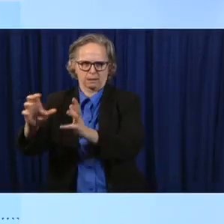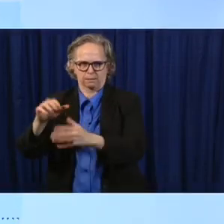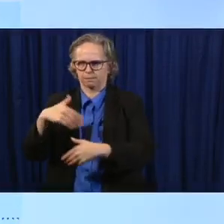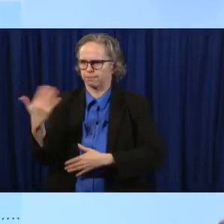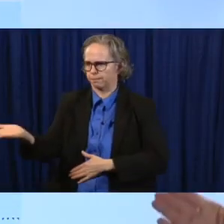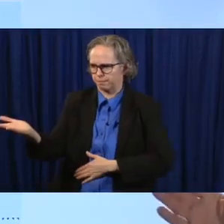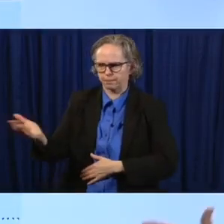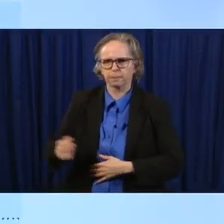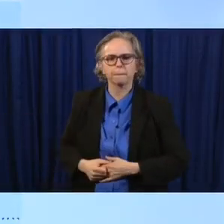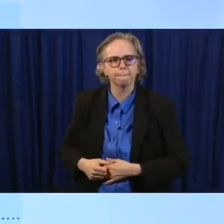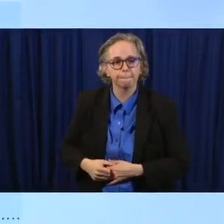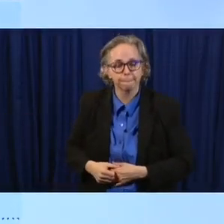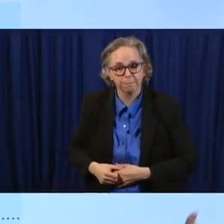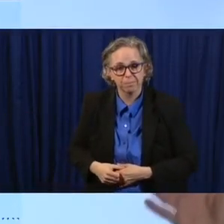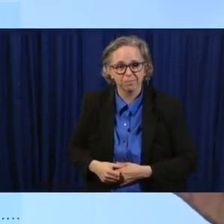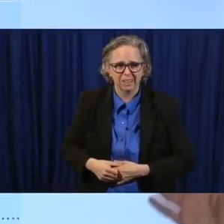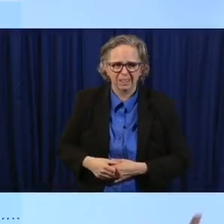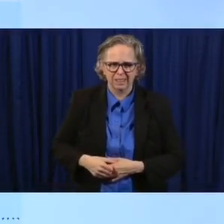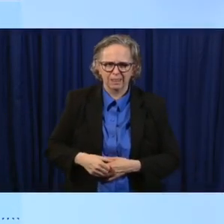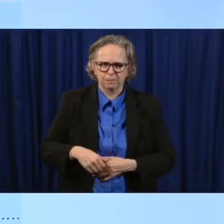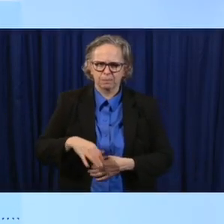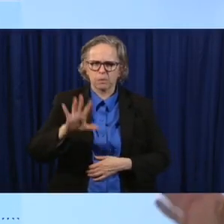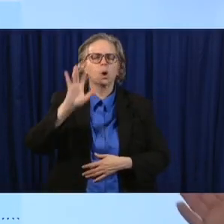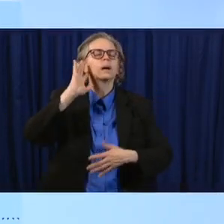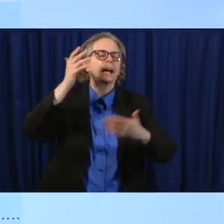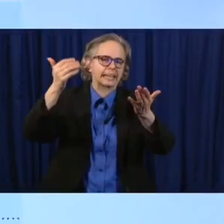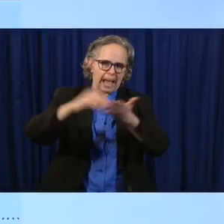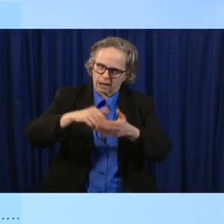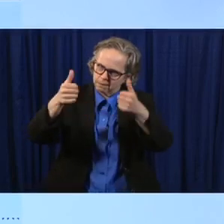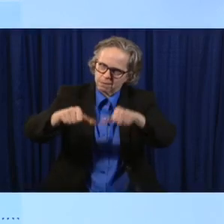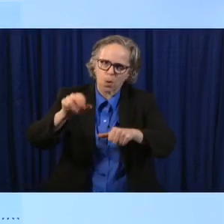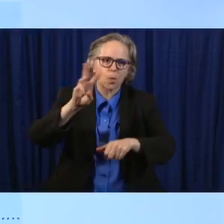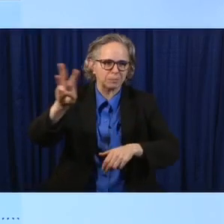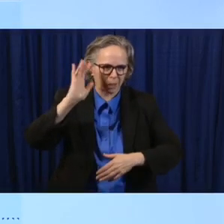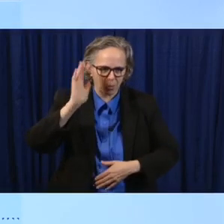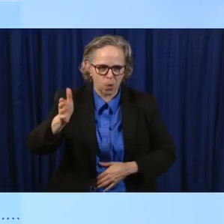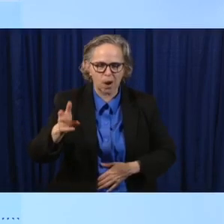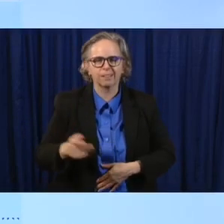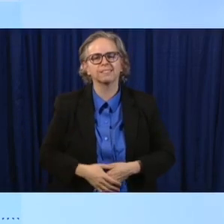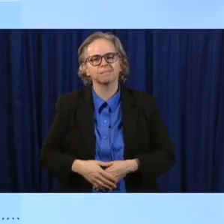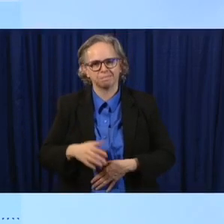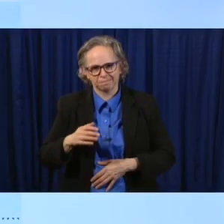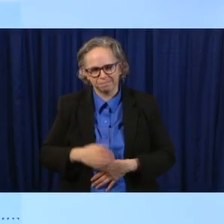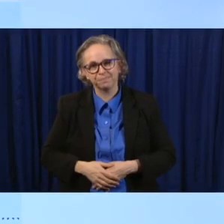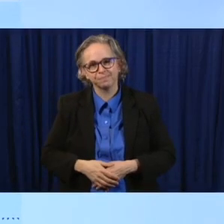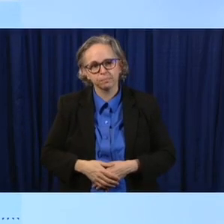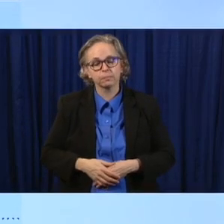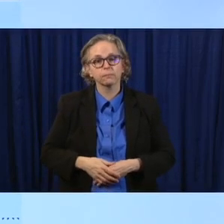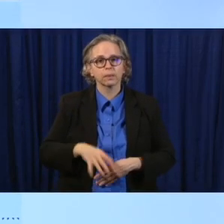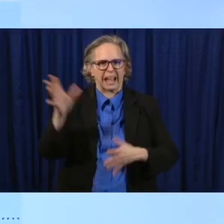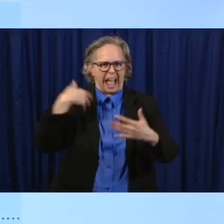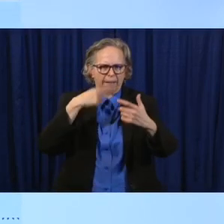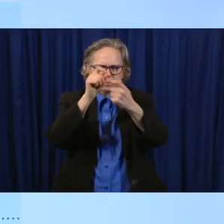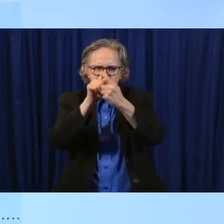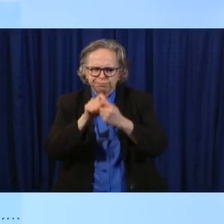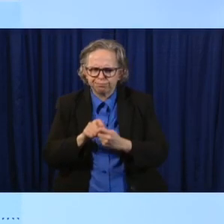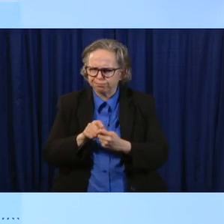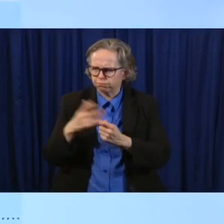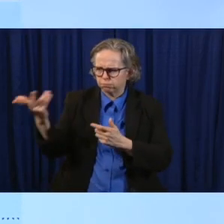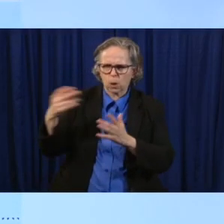this will be up on the web page. It's pretty simple. It is one page, but maybe call your attention to several things